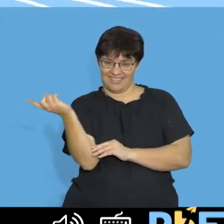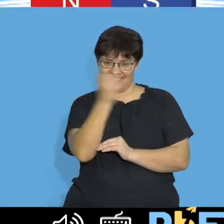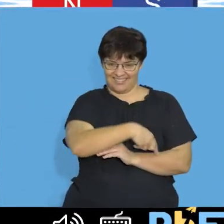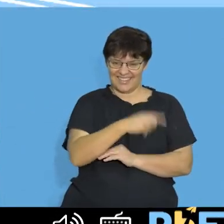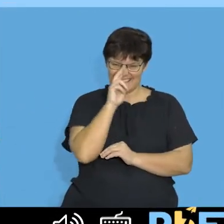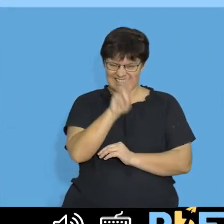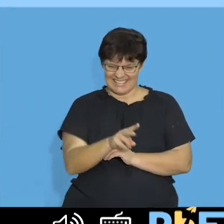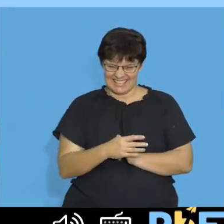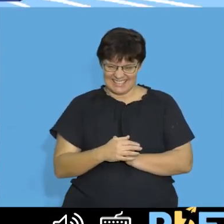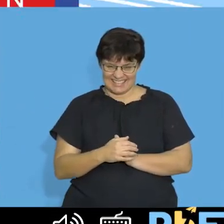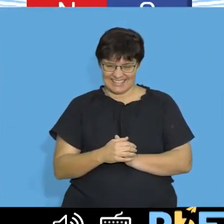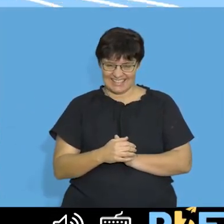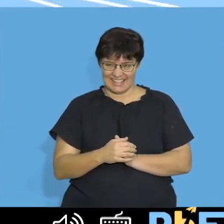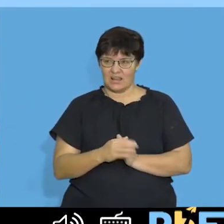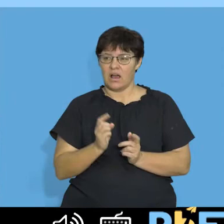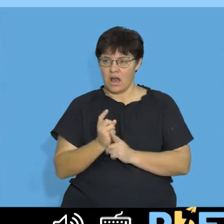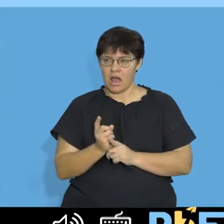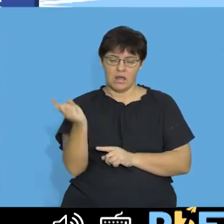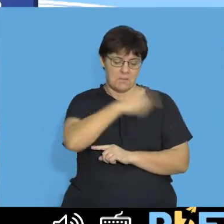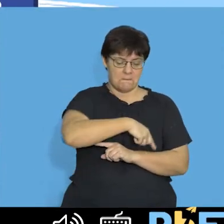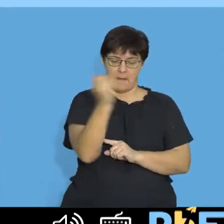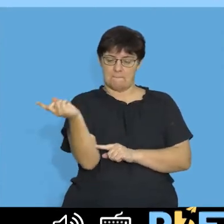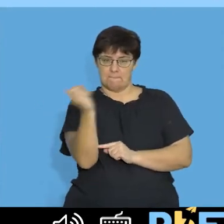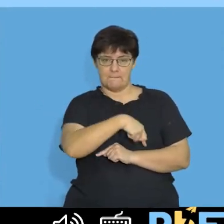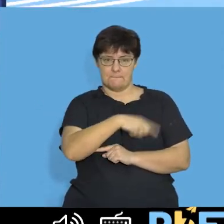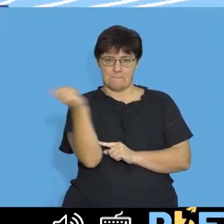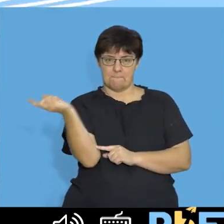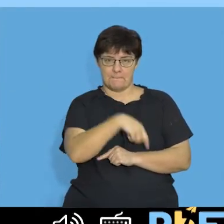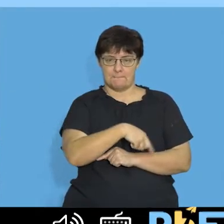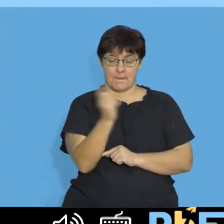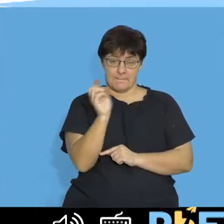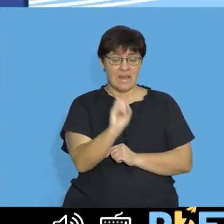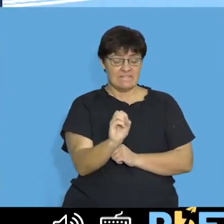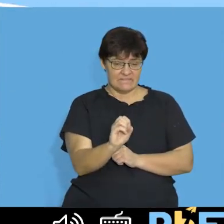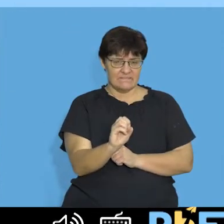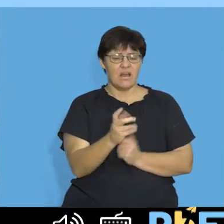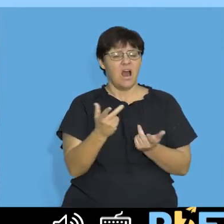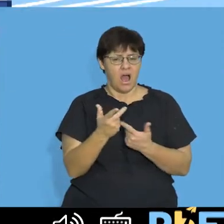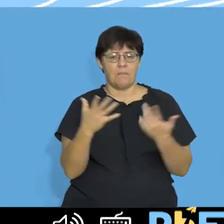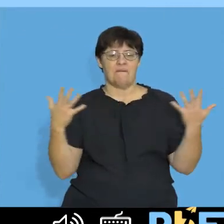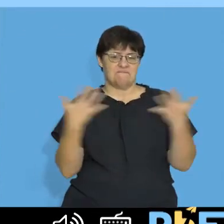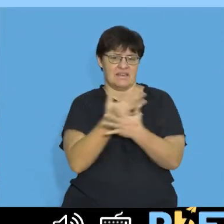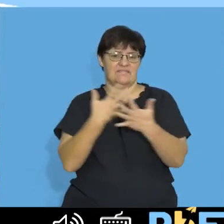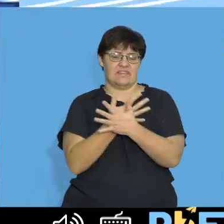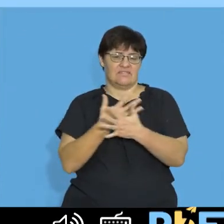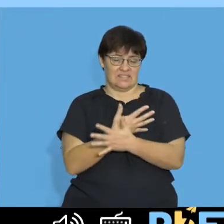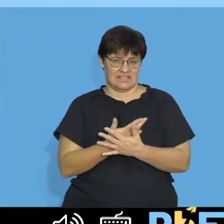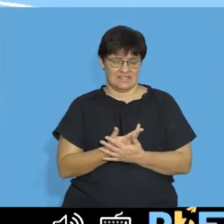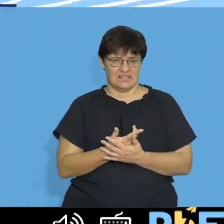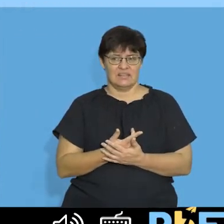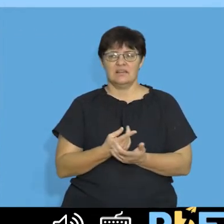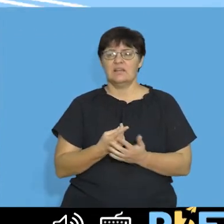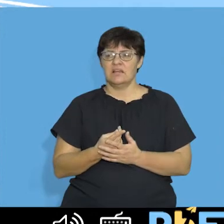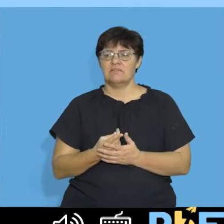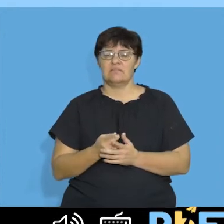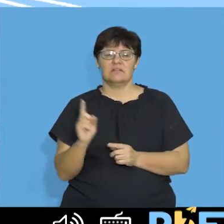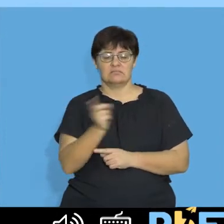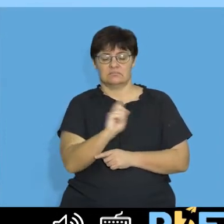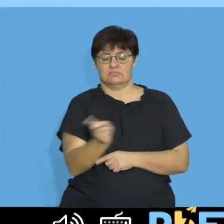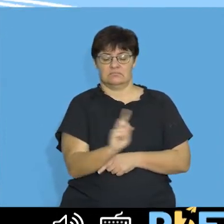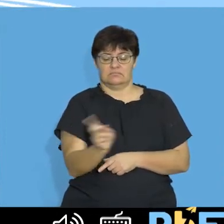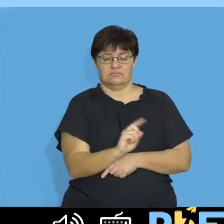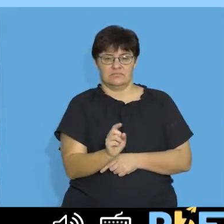And you can see that it's jumping backwards and forwards in a much bigger way if I move it just backwards and forwards